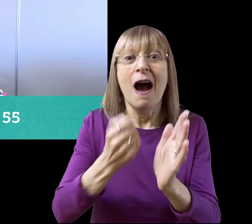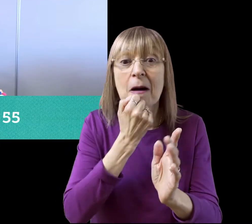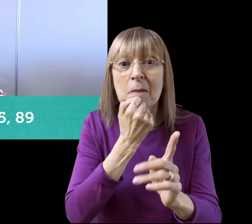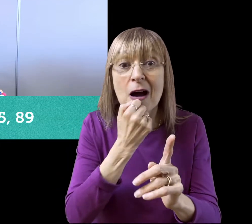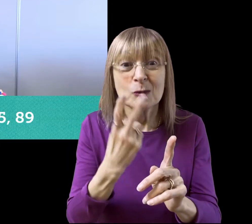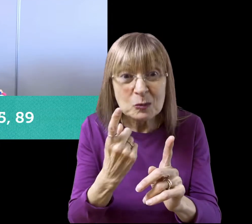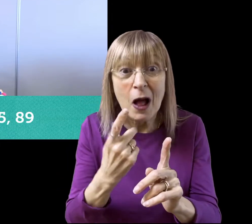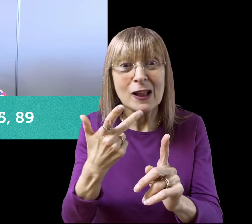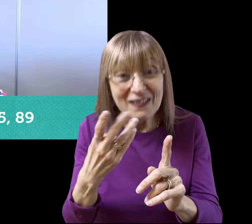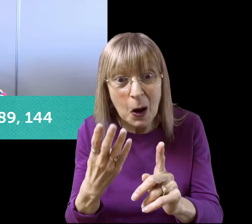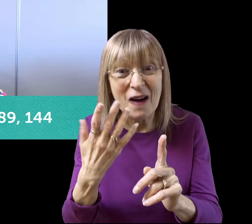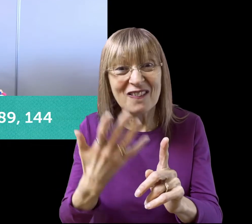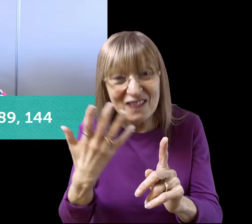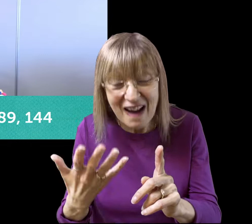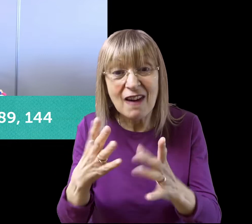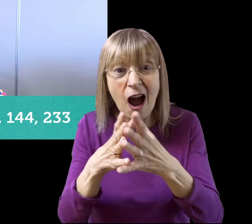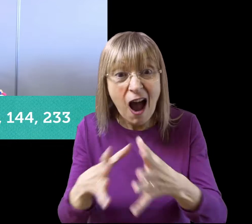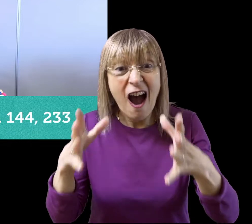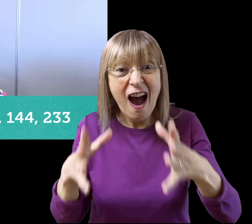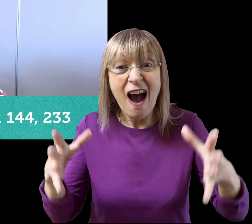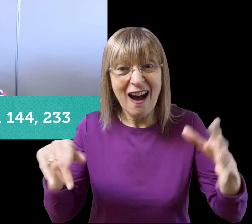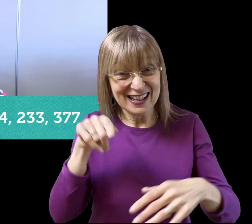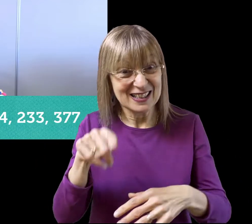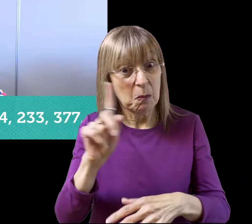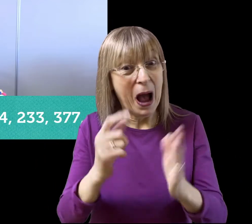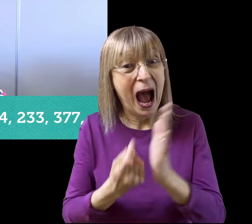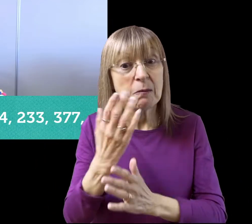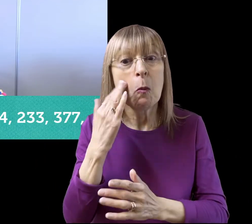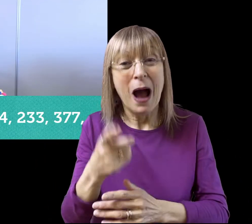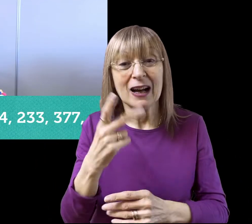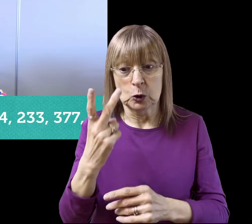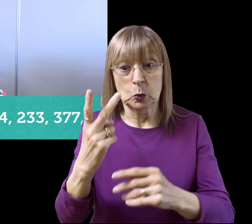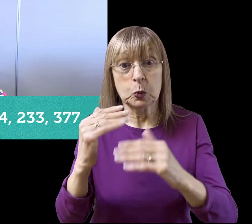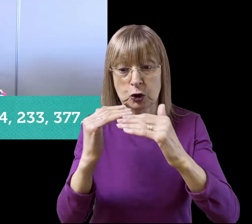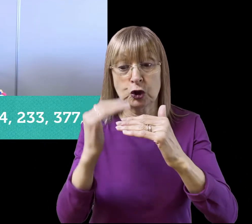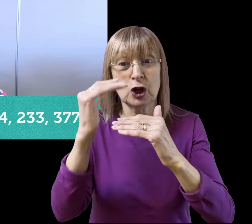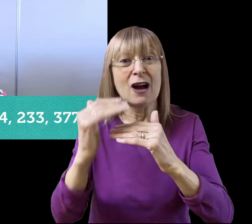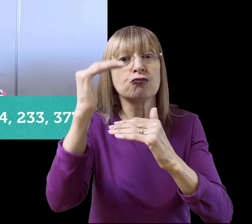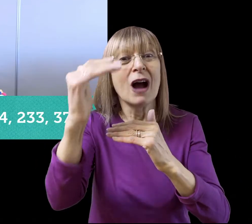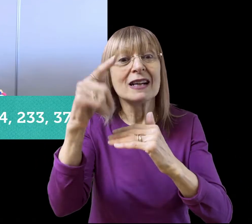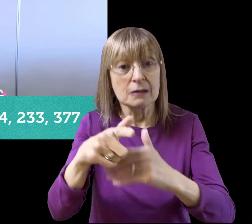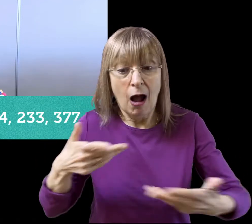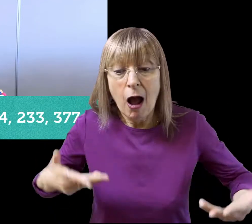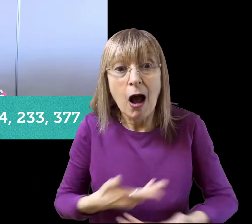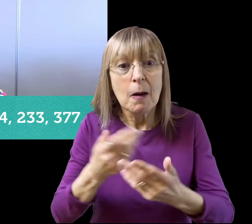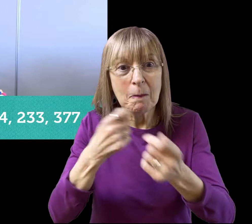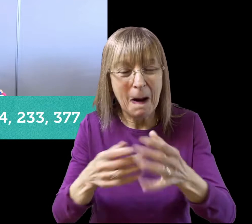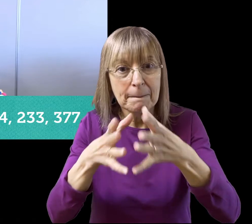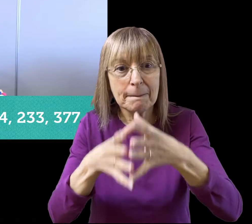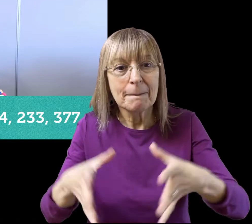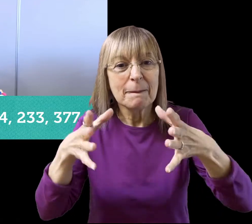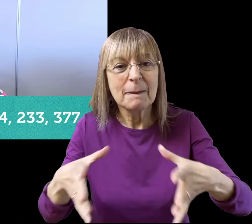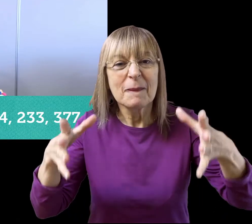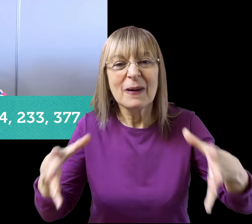that happens because every time you have a pair of children from 2 generations ago, they become